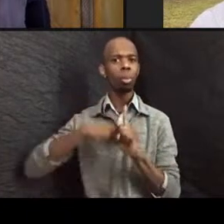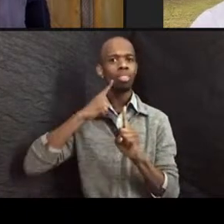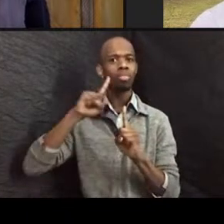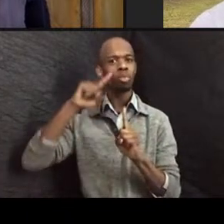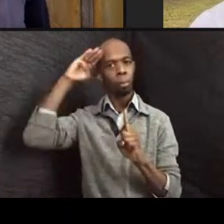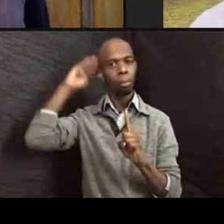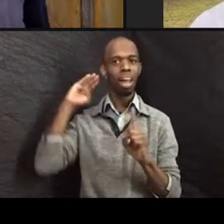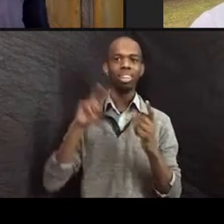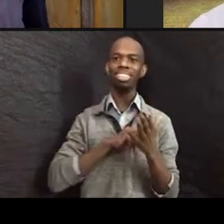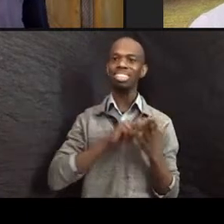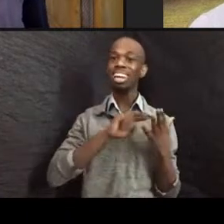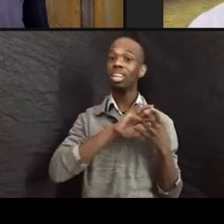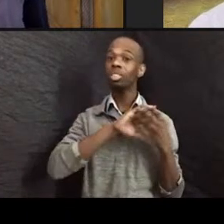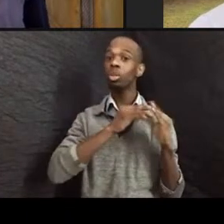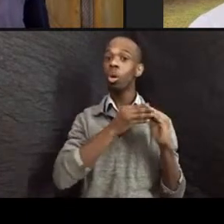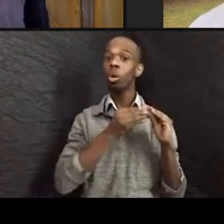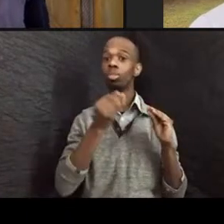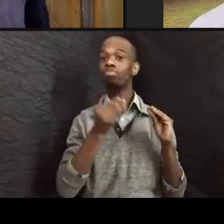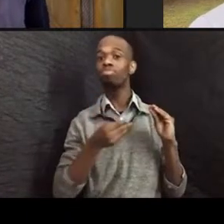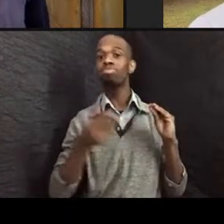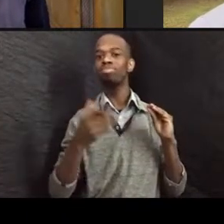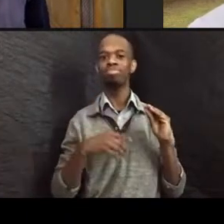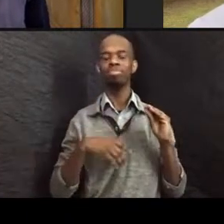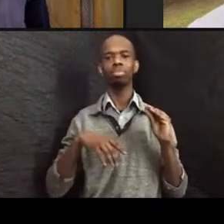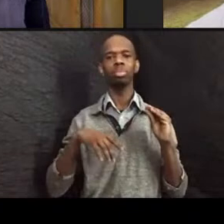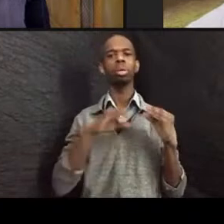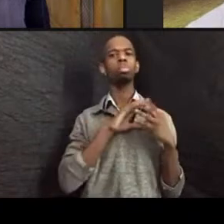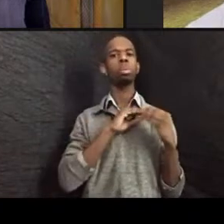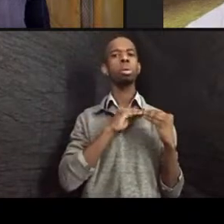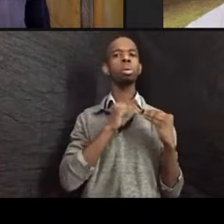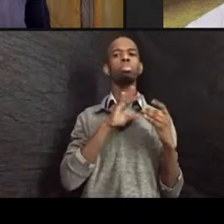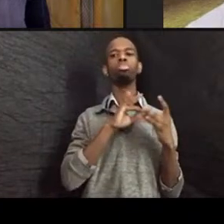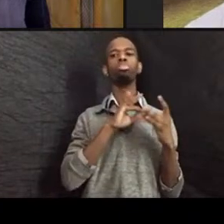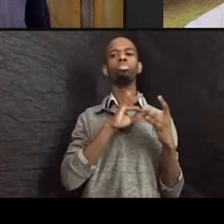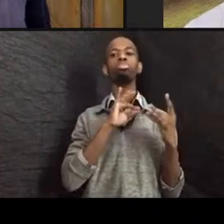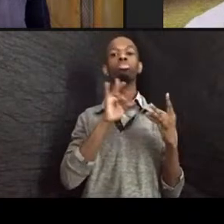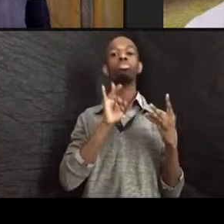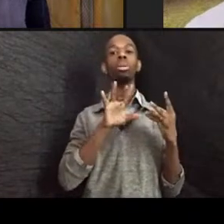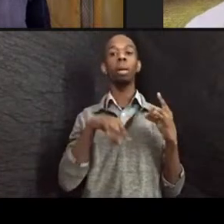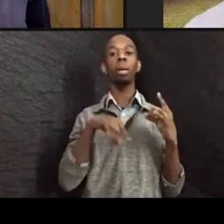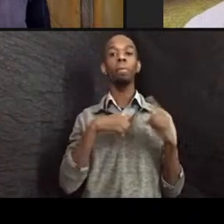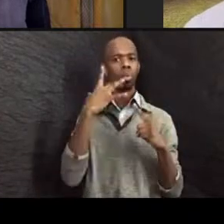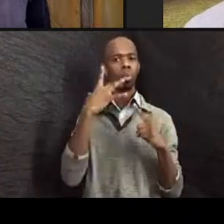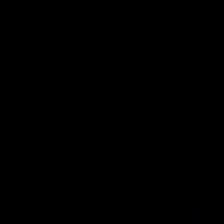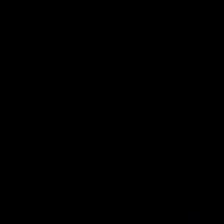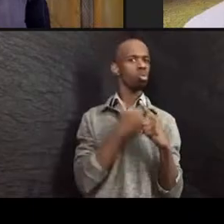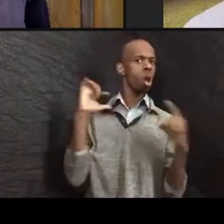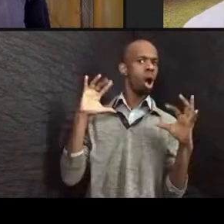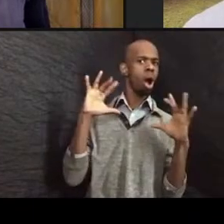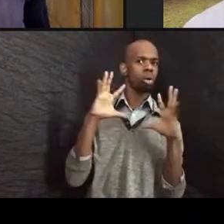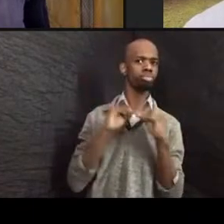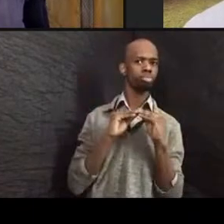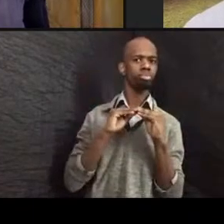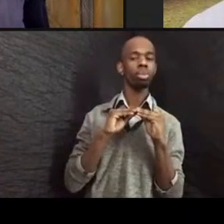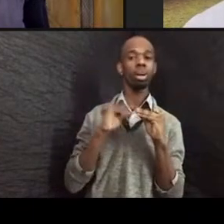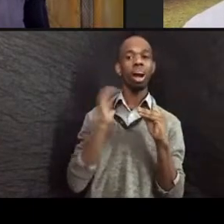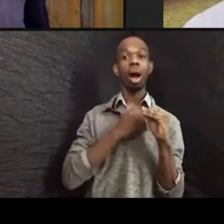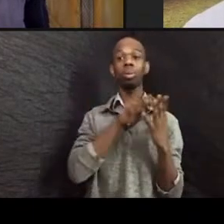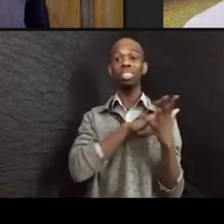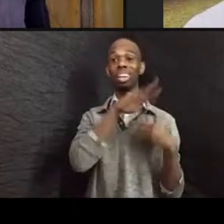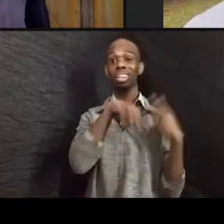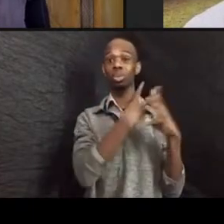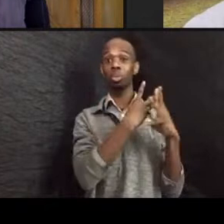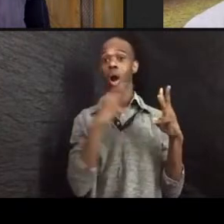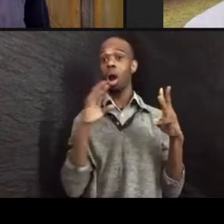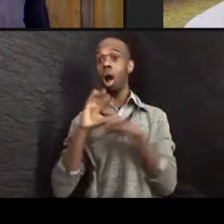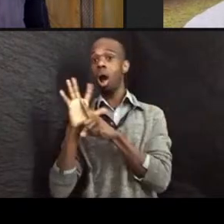Stories. Here's a note about why we are here. Our dance world was pummeled by COVID-19, and Black